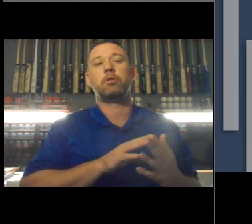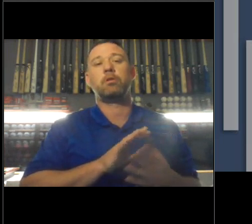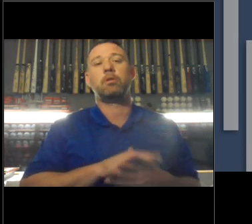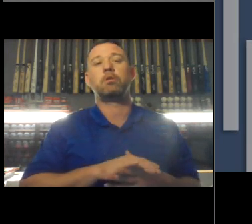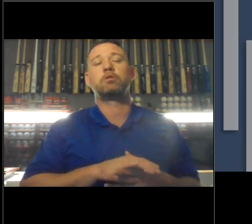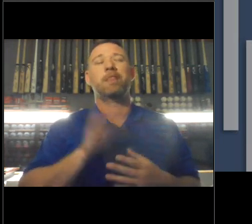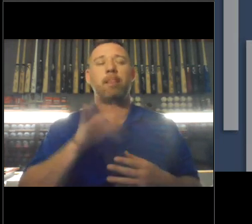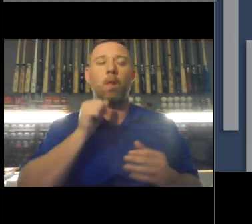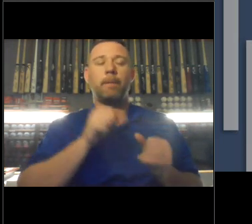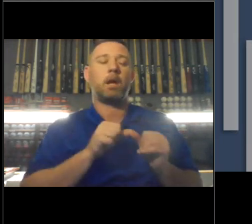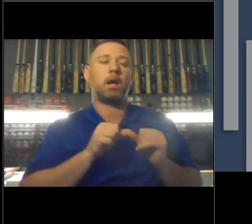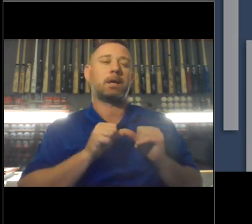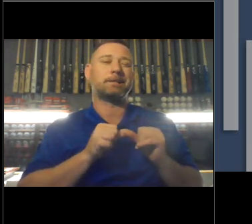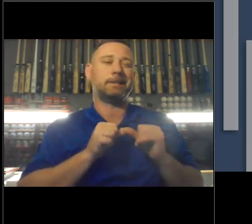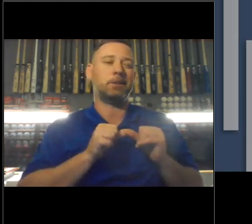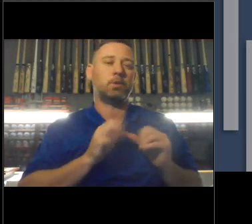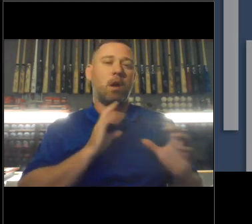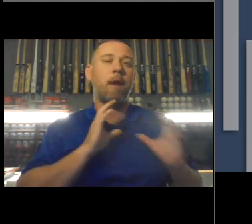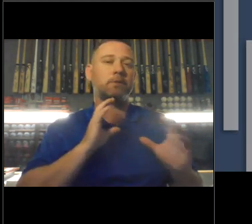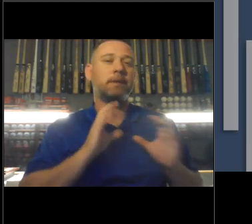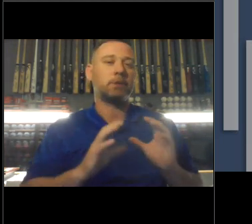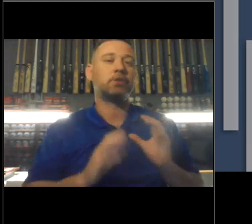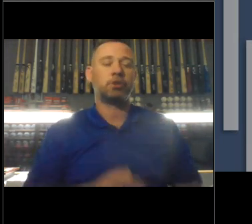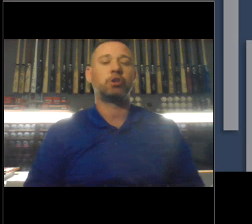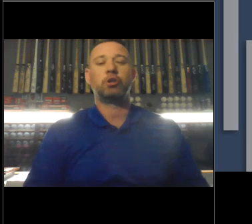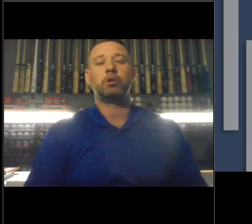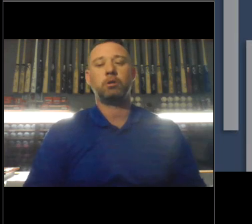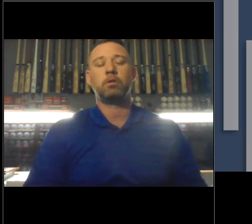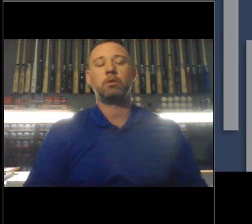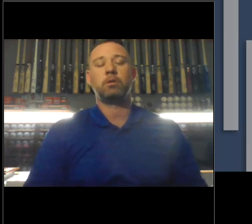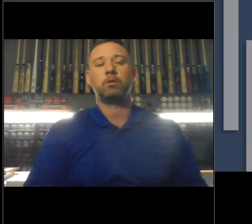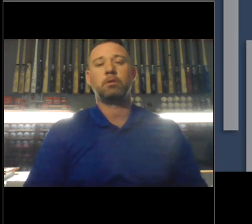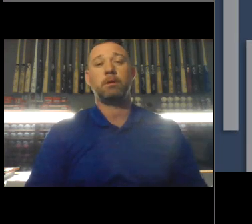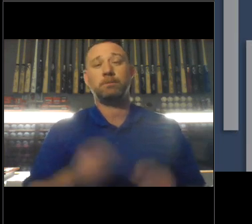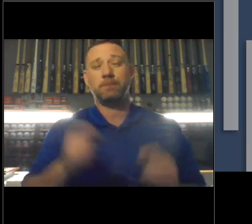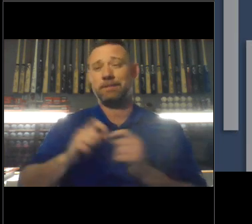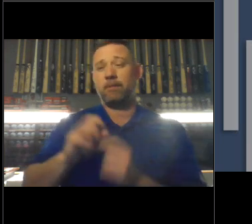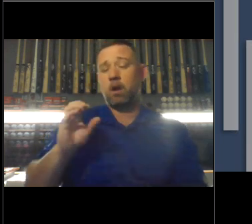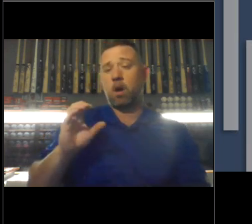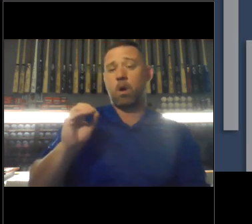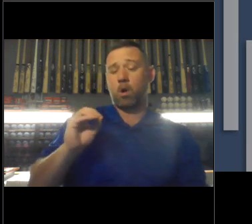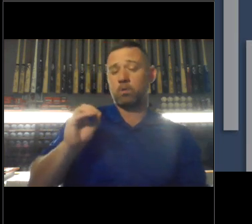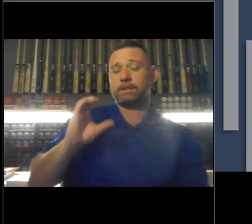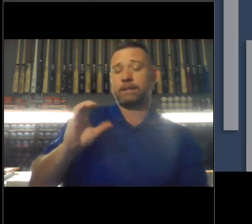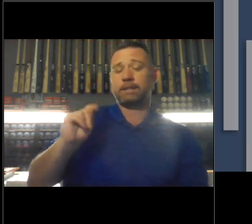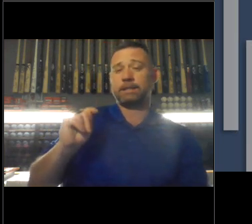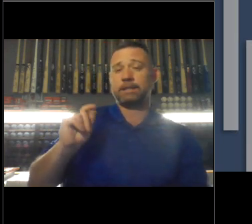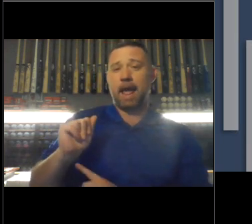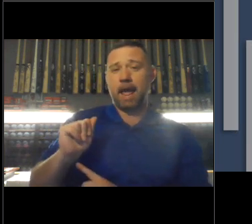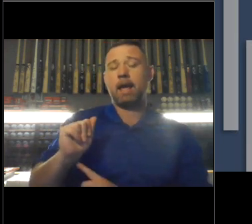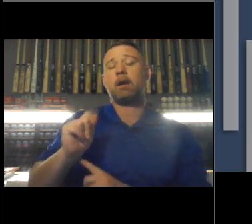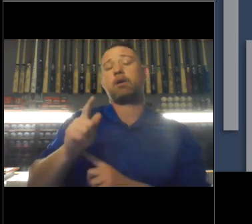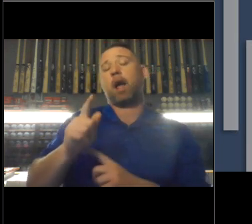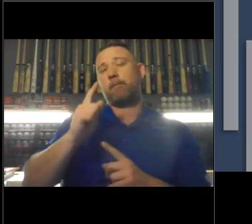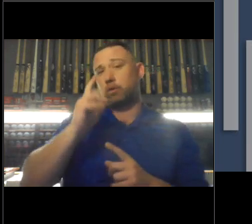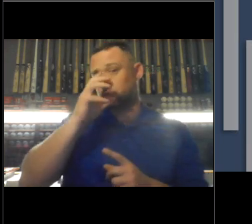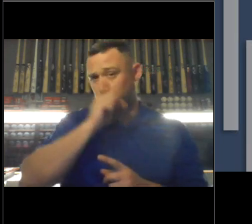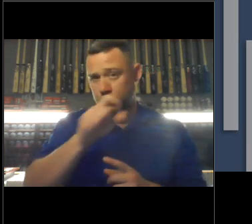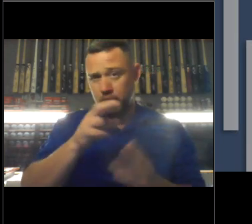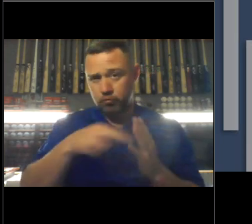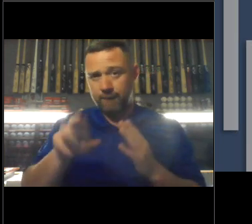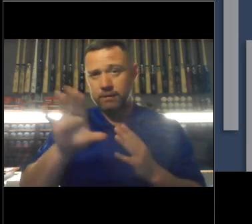a continued conversation, but specific to OCTA, and I'm assuming you're referencing their